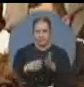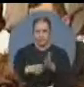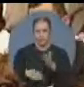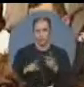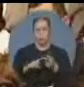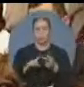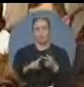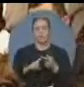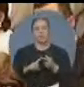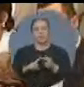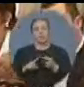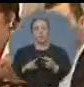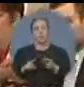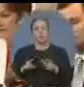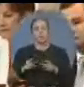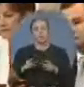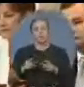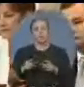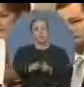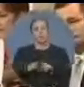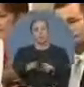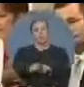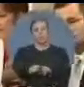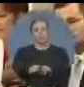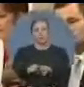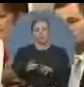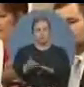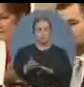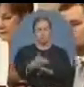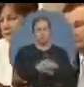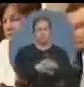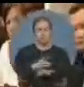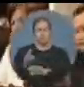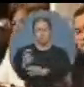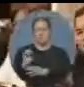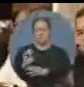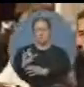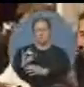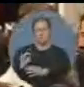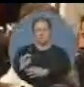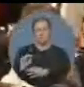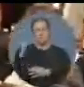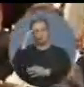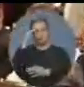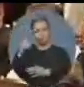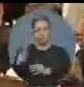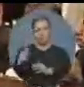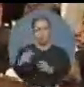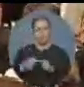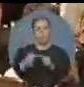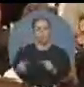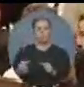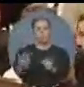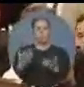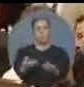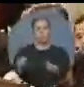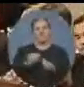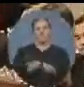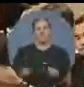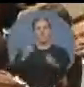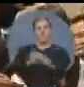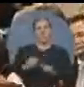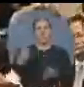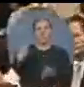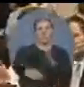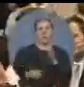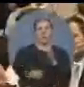recession. Mr. Speaker, the Leader of the Opposition wants to impose new taxes that would put this economy into recession. That